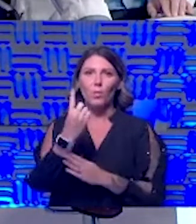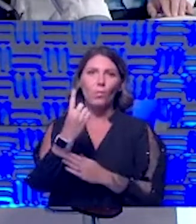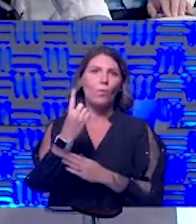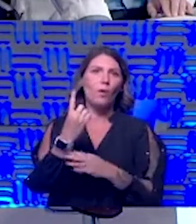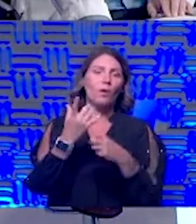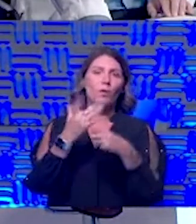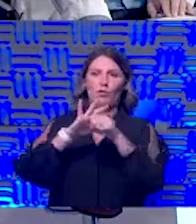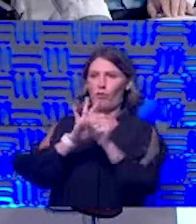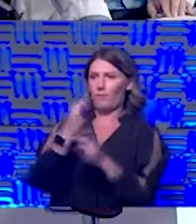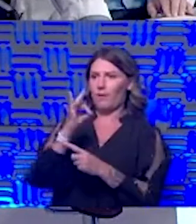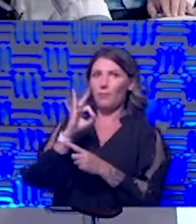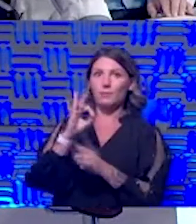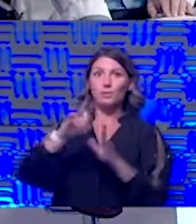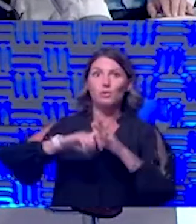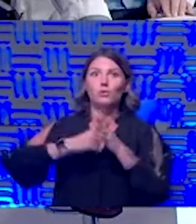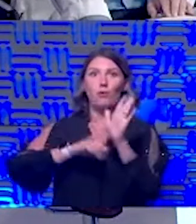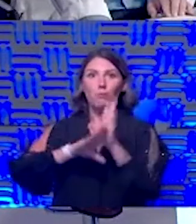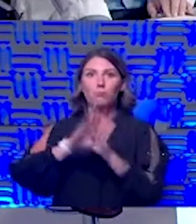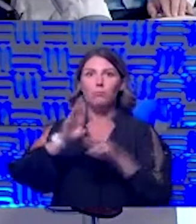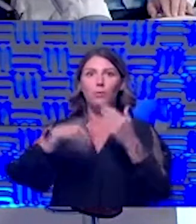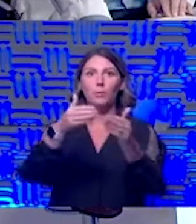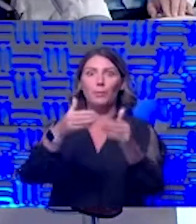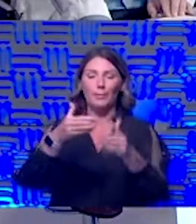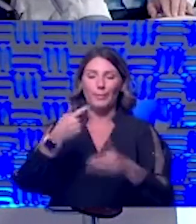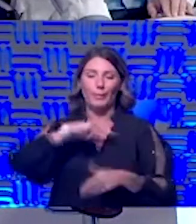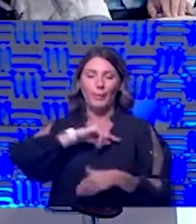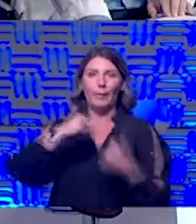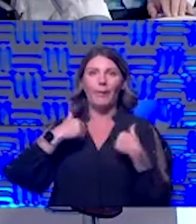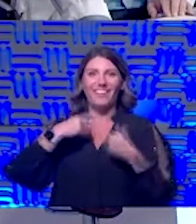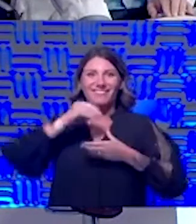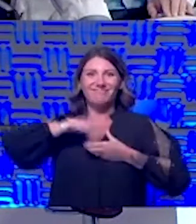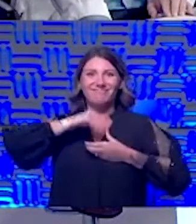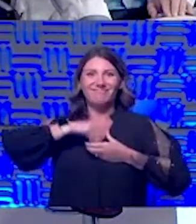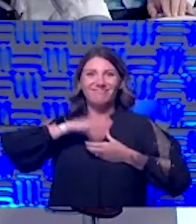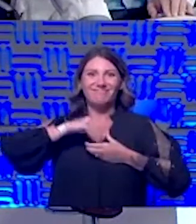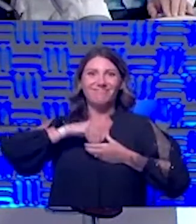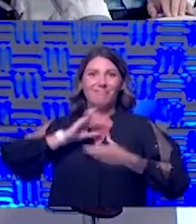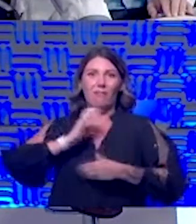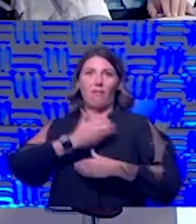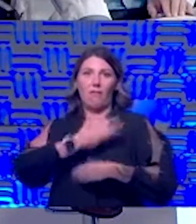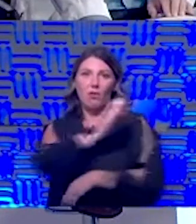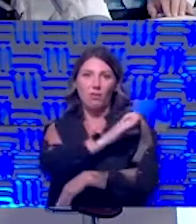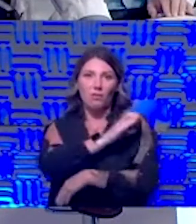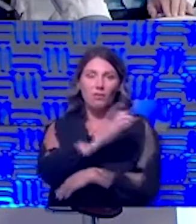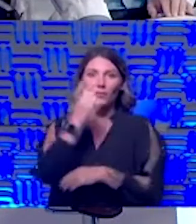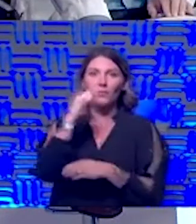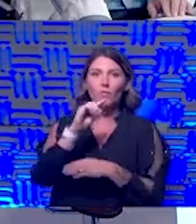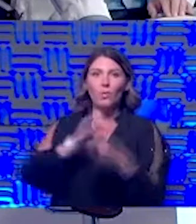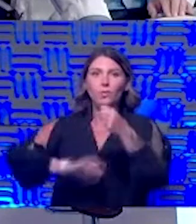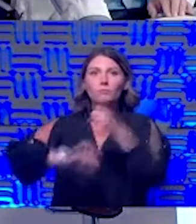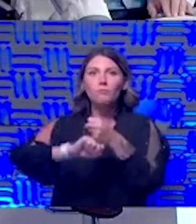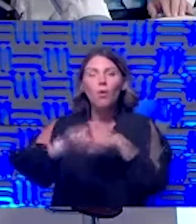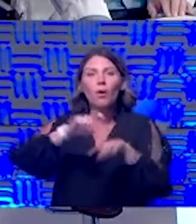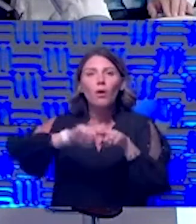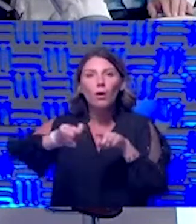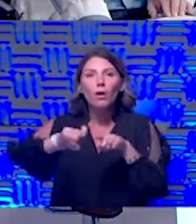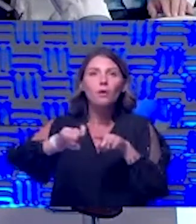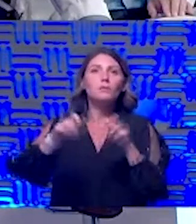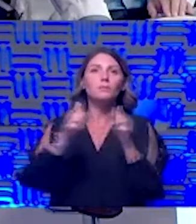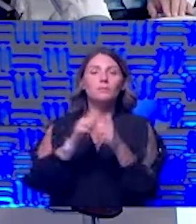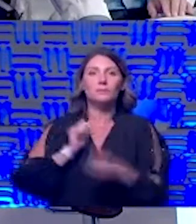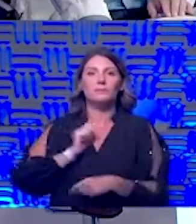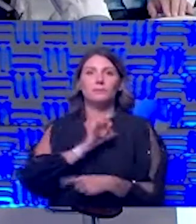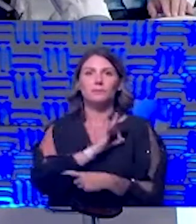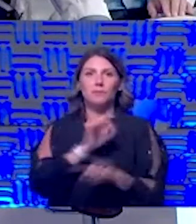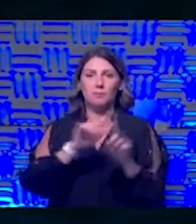own kind of in-house support that we were doing, just some support calls for our frontline staff. But we recognized that